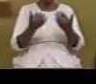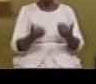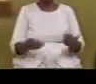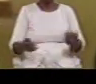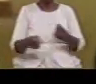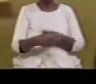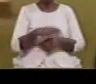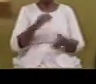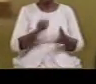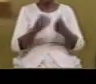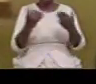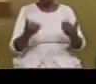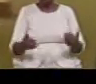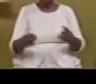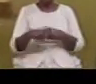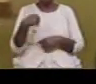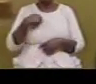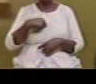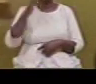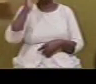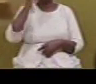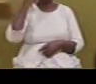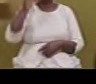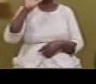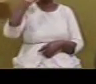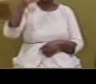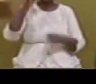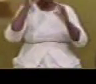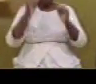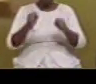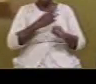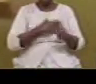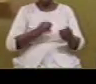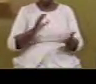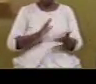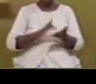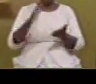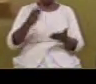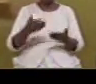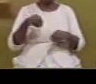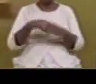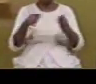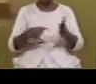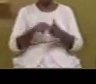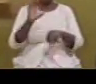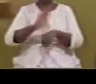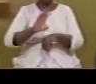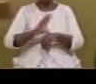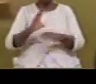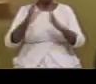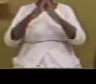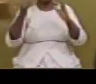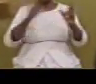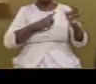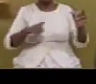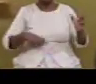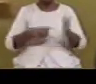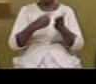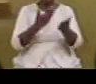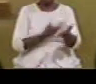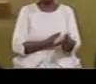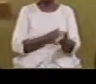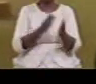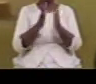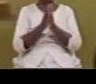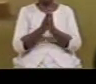see his power, we will see his glory in this sanctuary. Open your mouth and call upon the Lord.